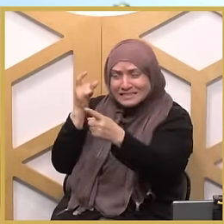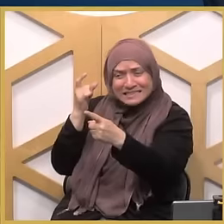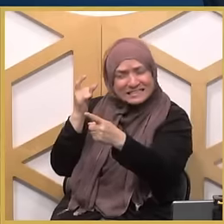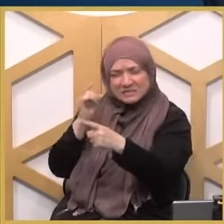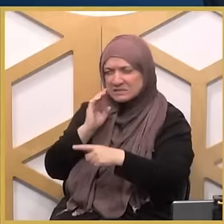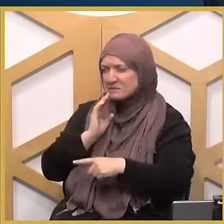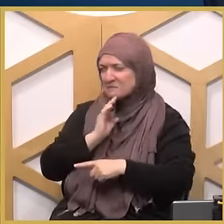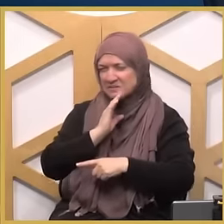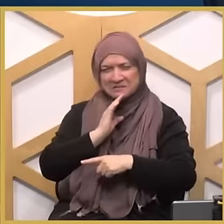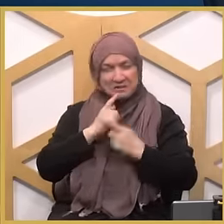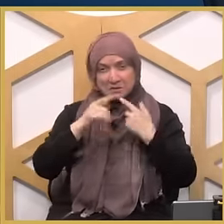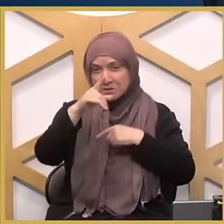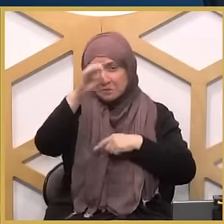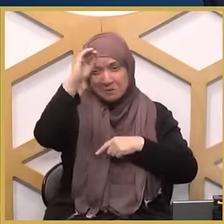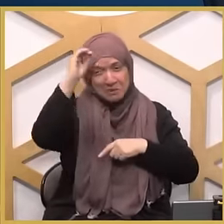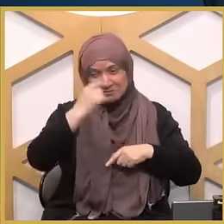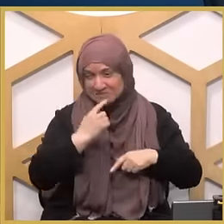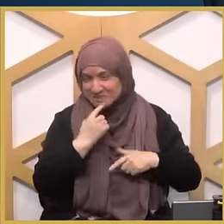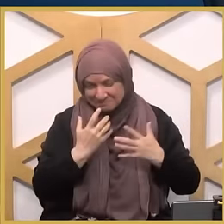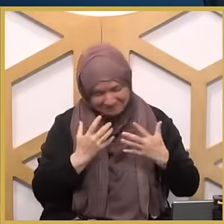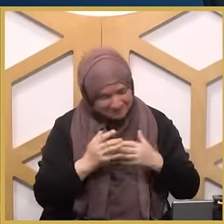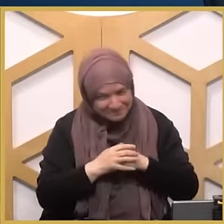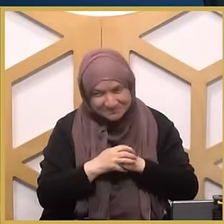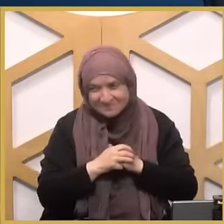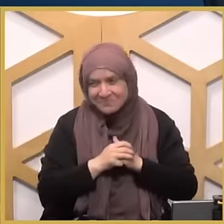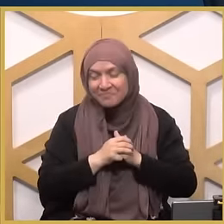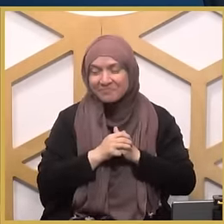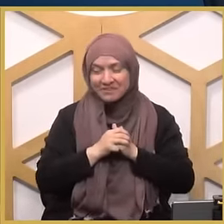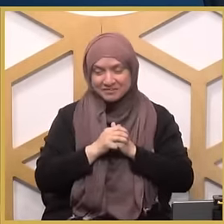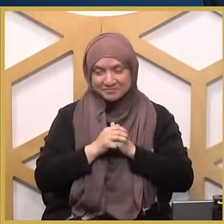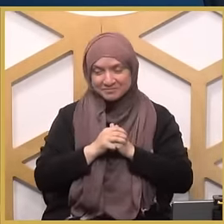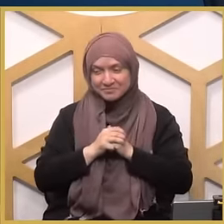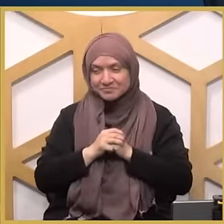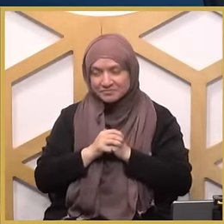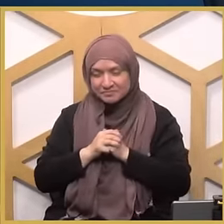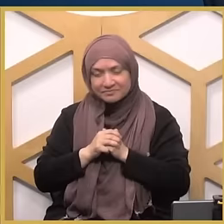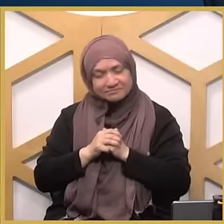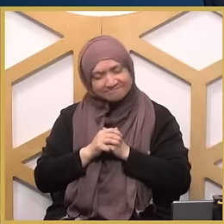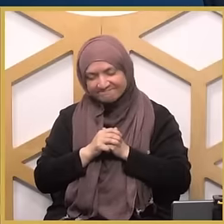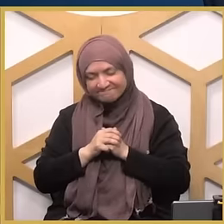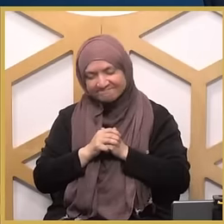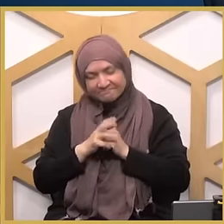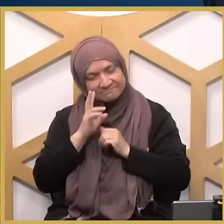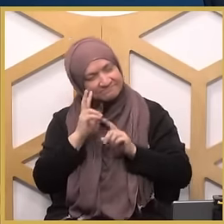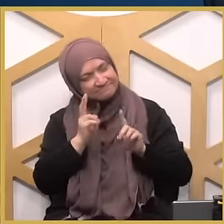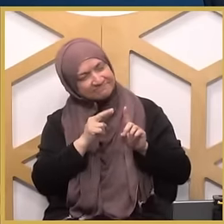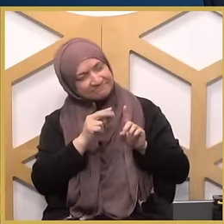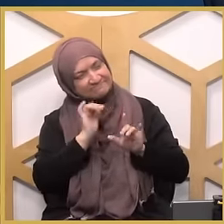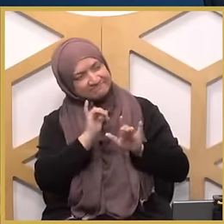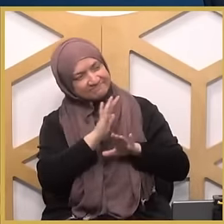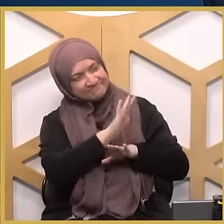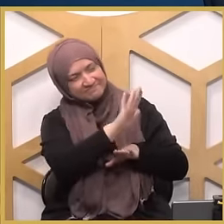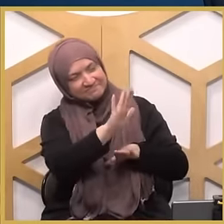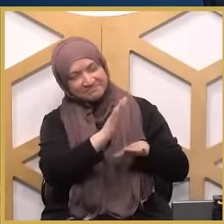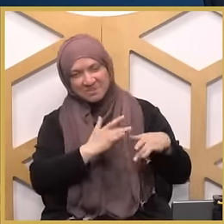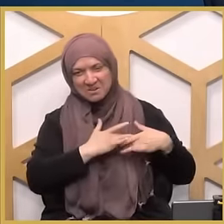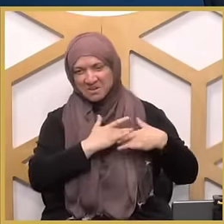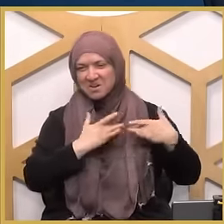you touched the point that is very scary, wallahi, is how Allah subhanahu wa ta'ala could sometimes test you with the thing that you love the most.